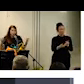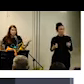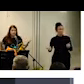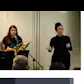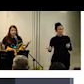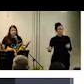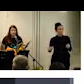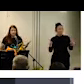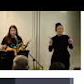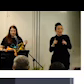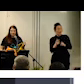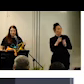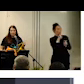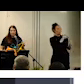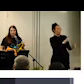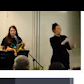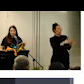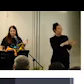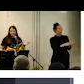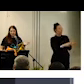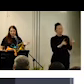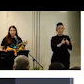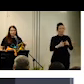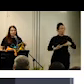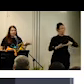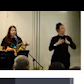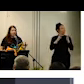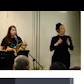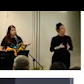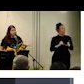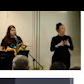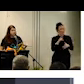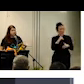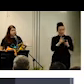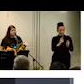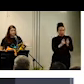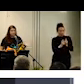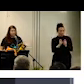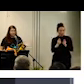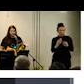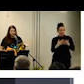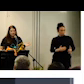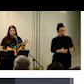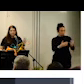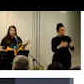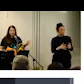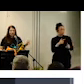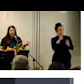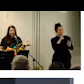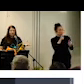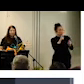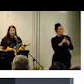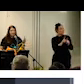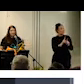like human babies cry out for their parents. And we can actually quantify to see how risk factors for autism actually change this. So the